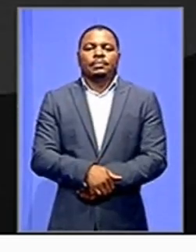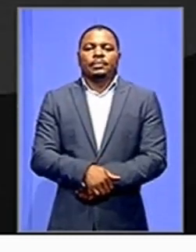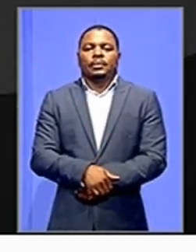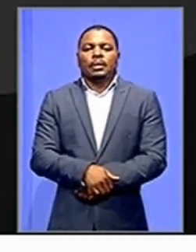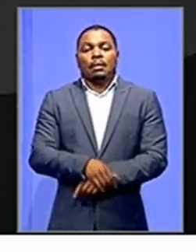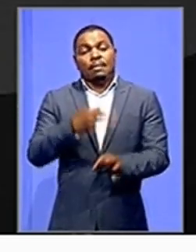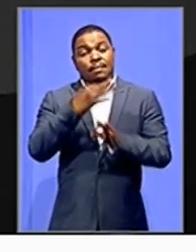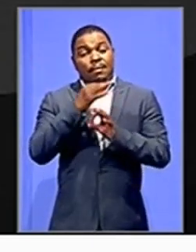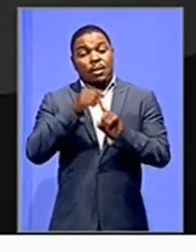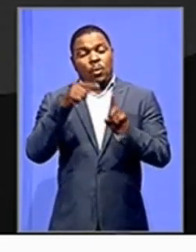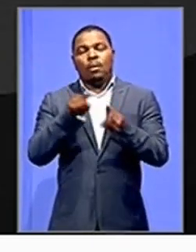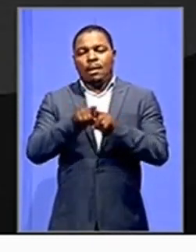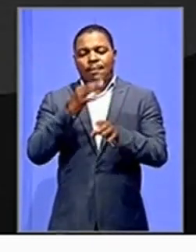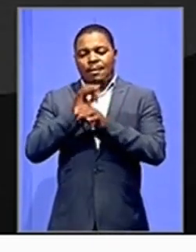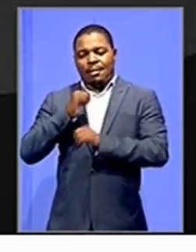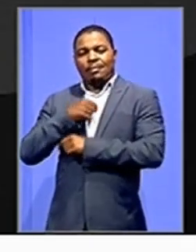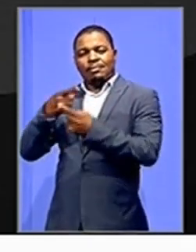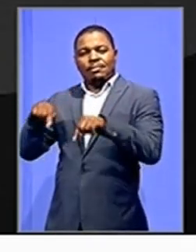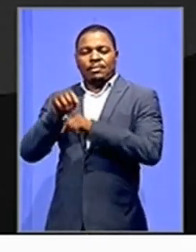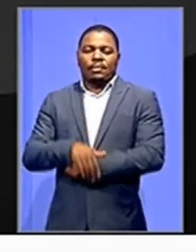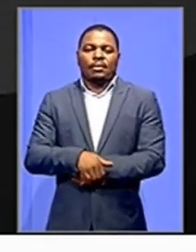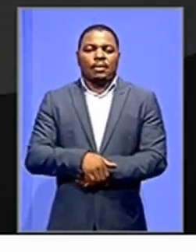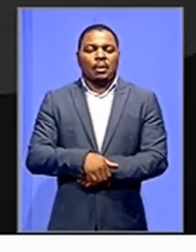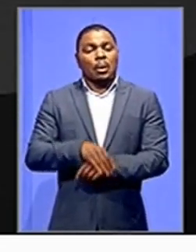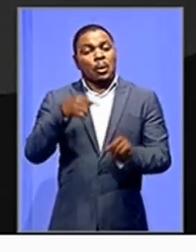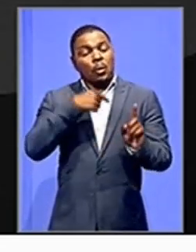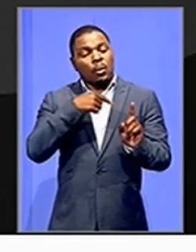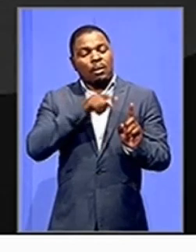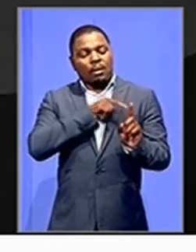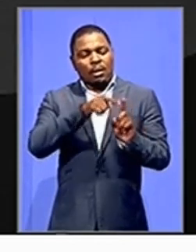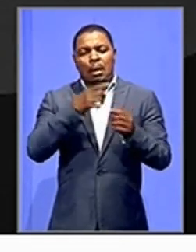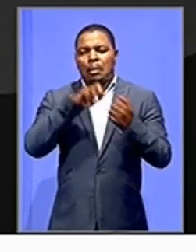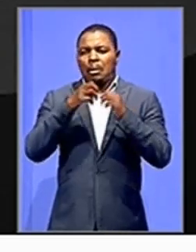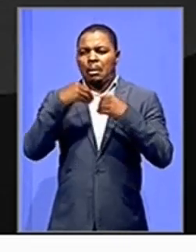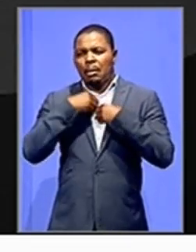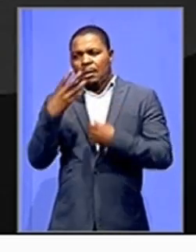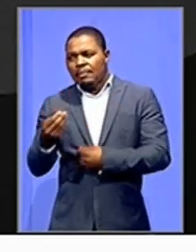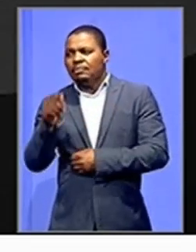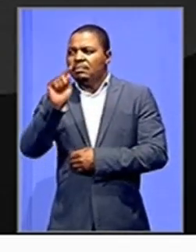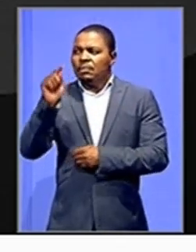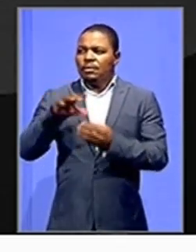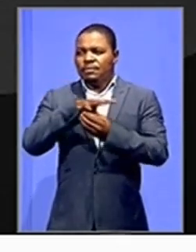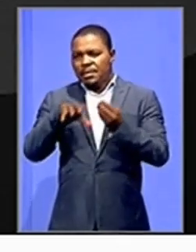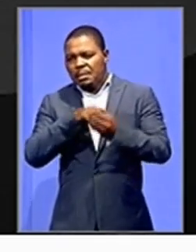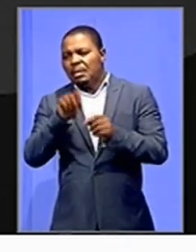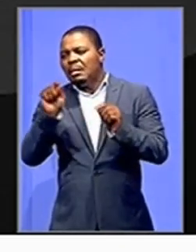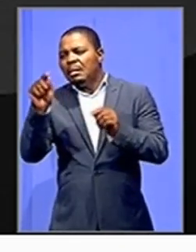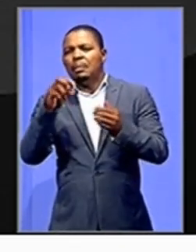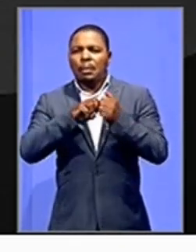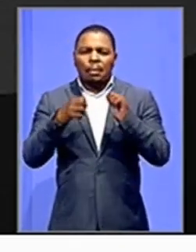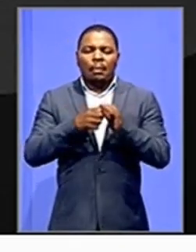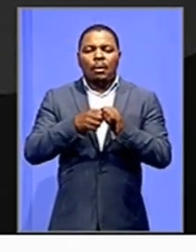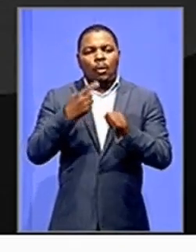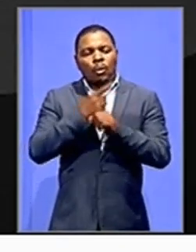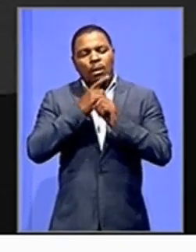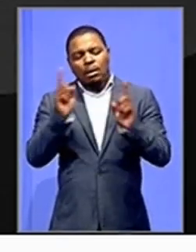SABC. Ntate Dirara e ne le ntate ho rona, e ne le ntate hobane le ha re ne re na le mathata a rona a malapeng kapa a fapaneng,